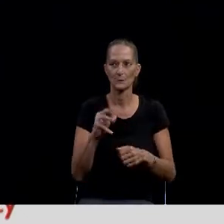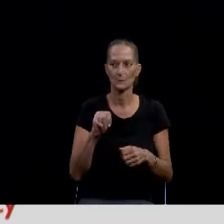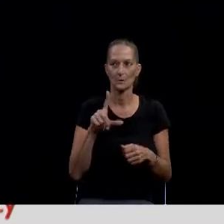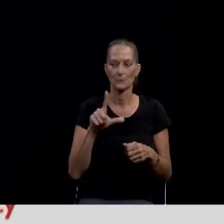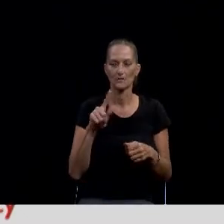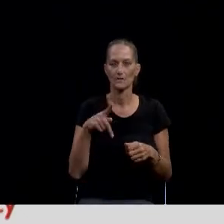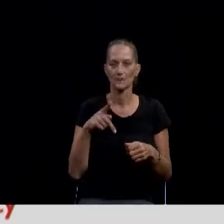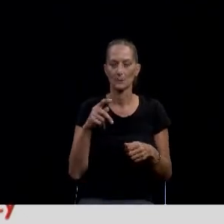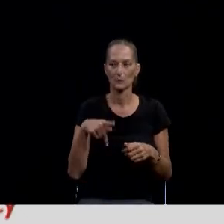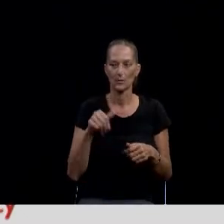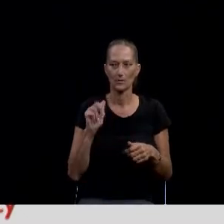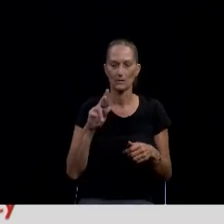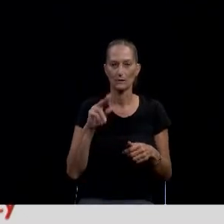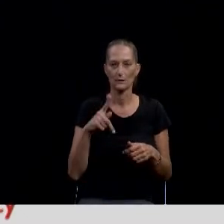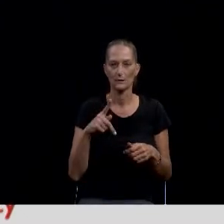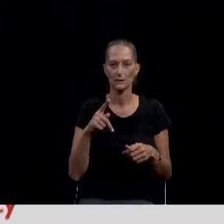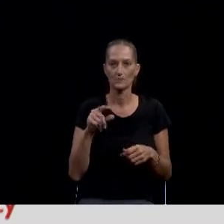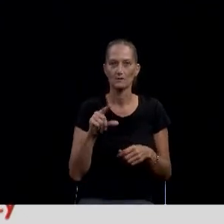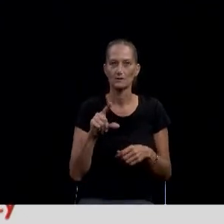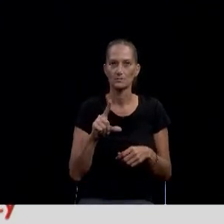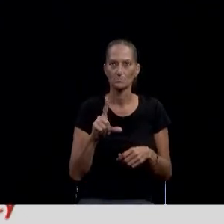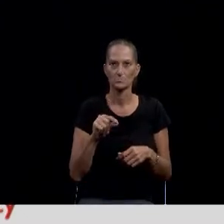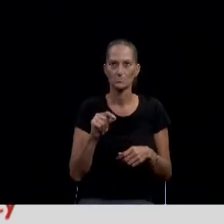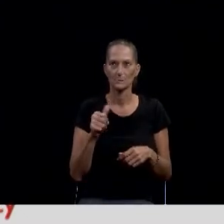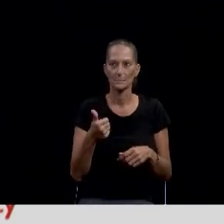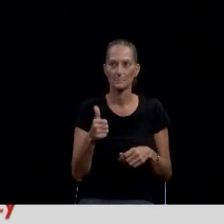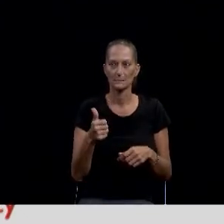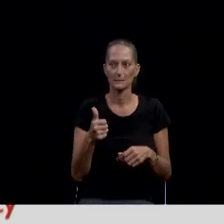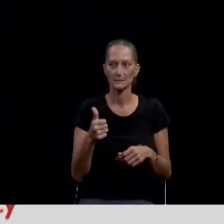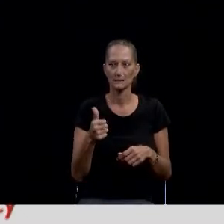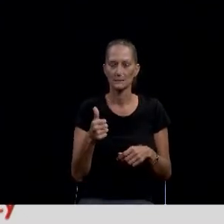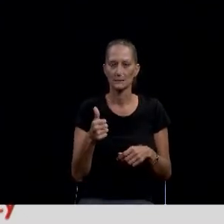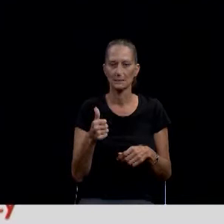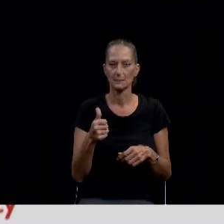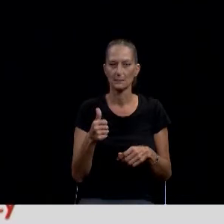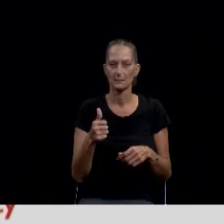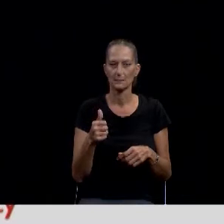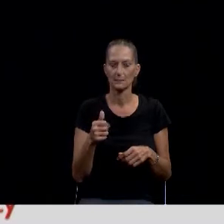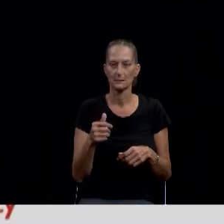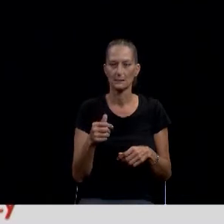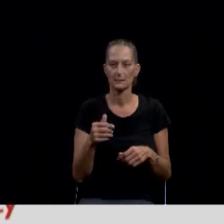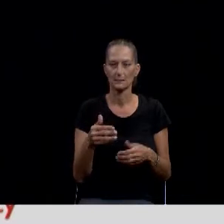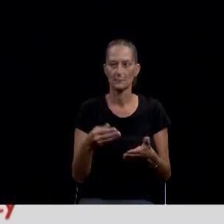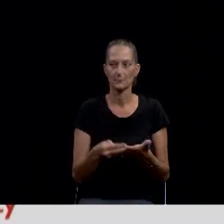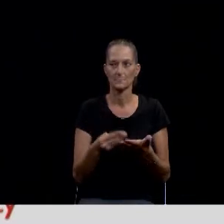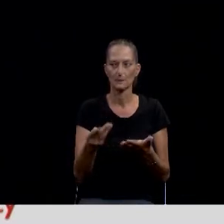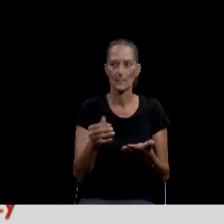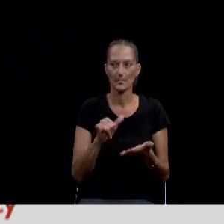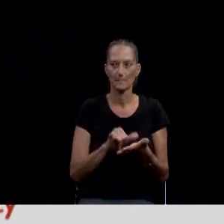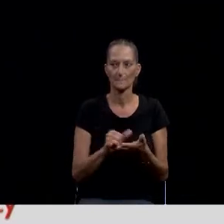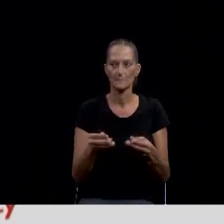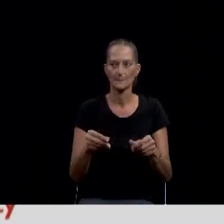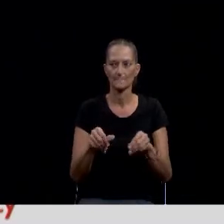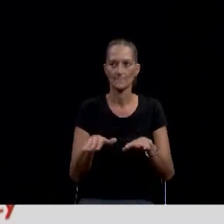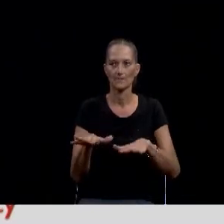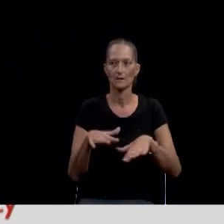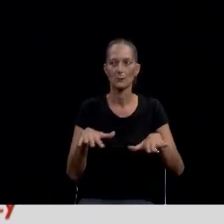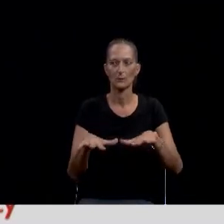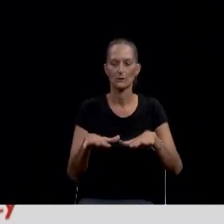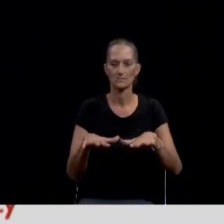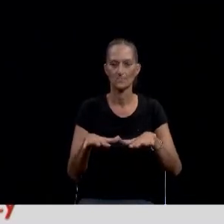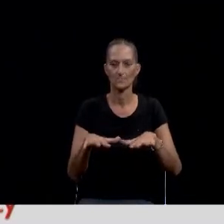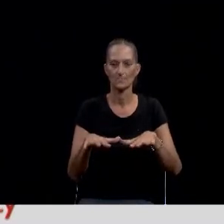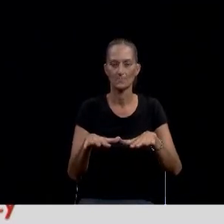for the purchase of some of this property to create a public plaza to both anchor coming development and create a